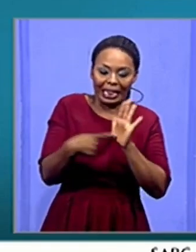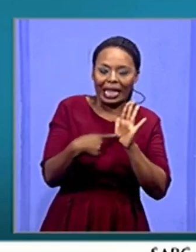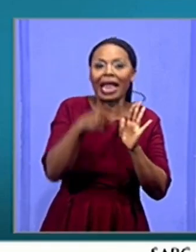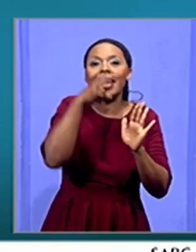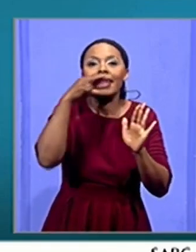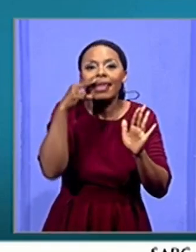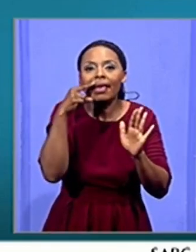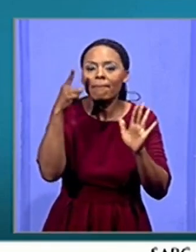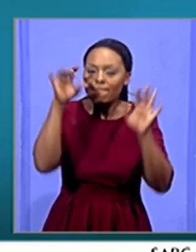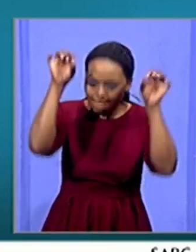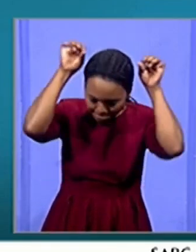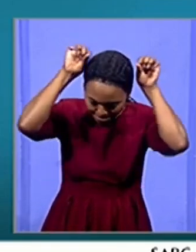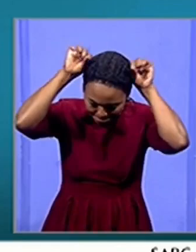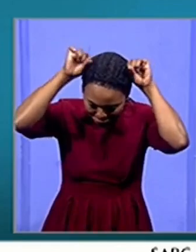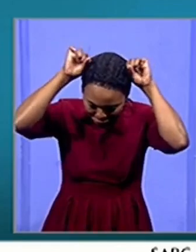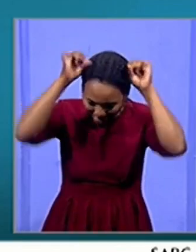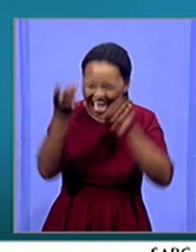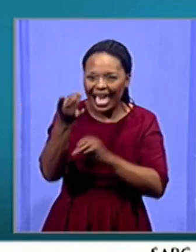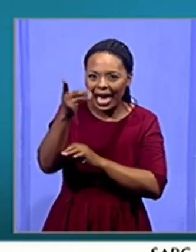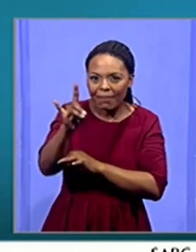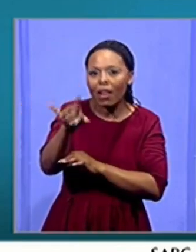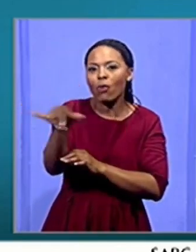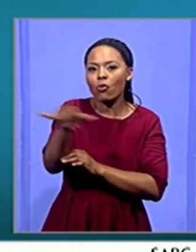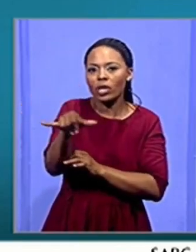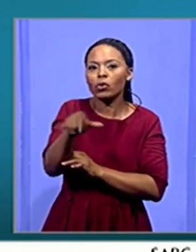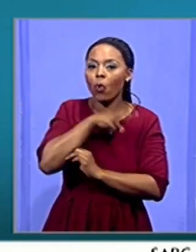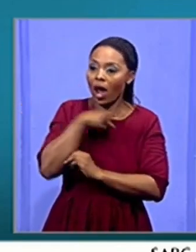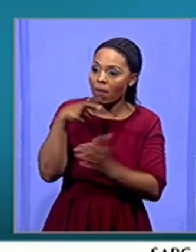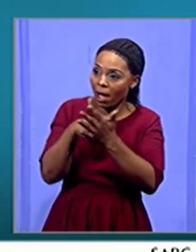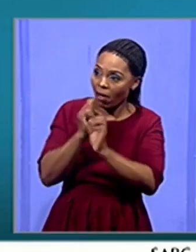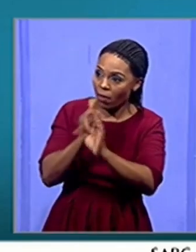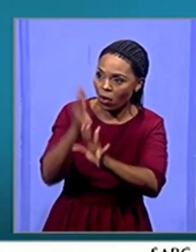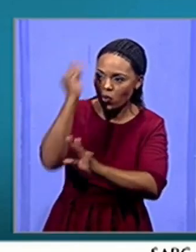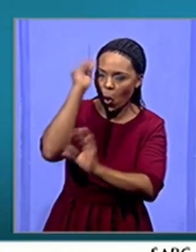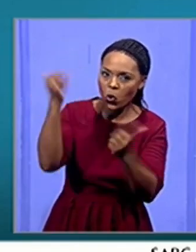pokolo gore motho yo a e rekago a reke a e tseba.